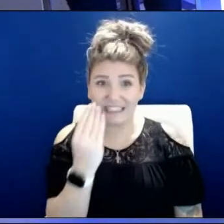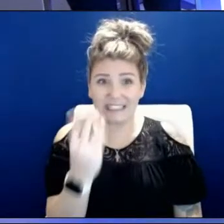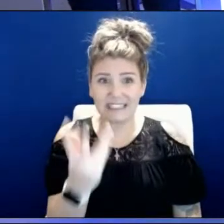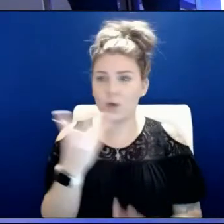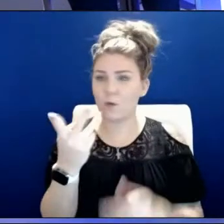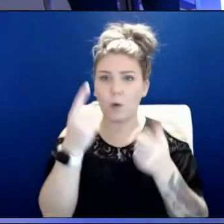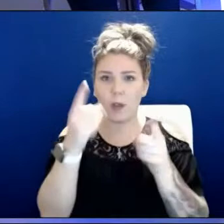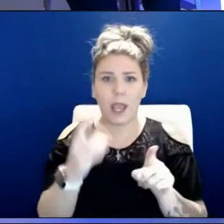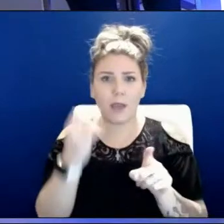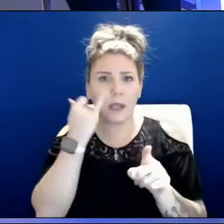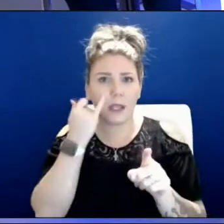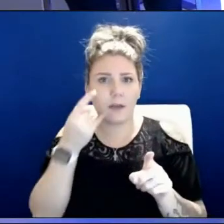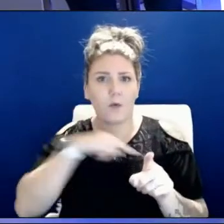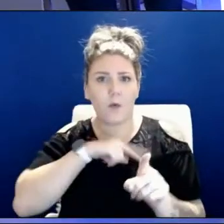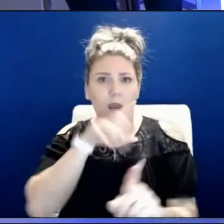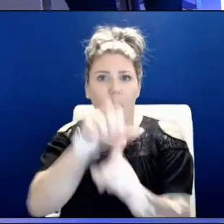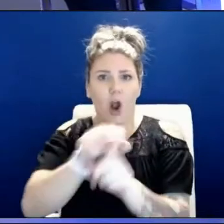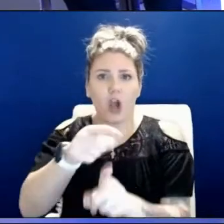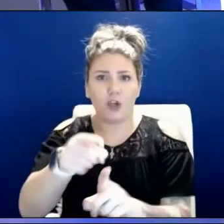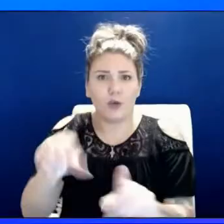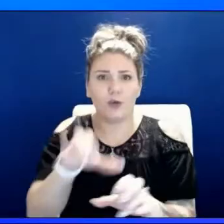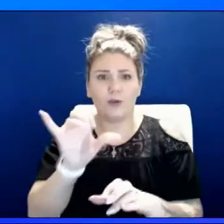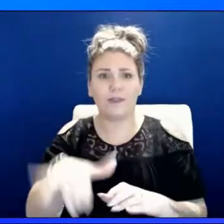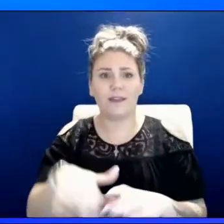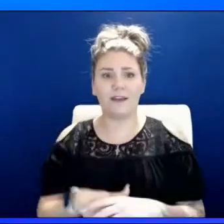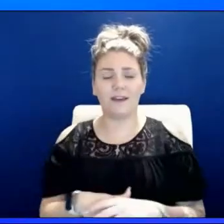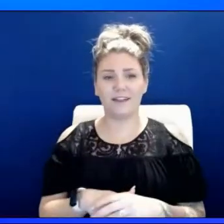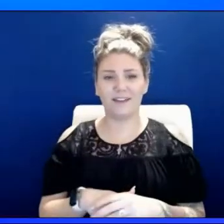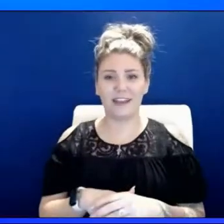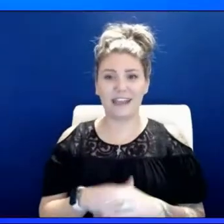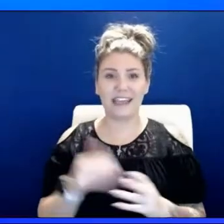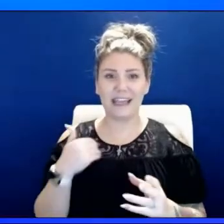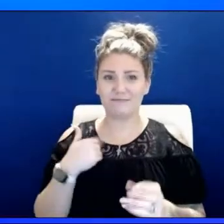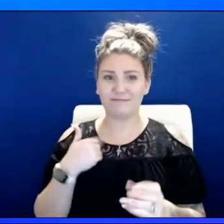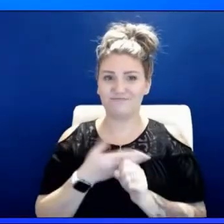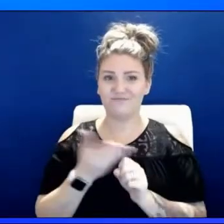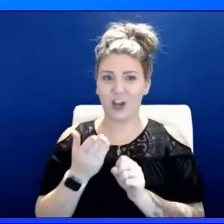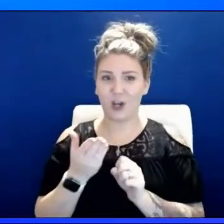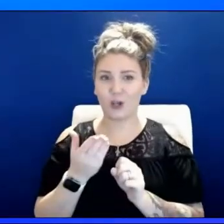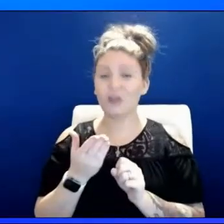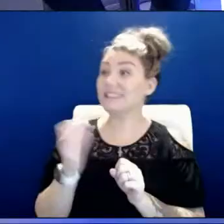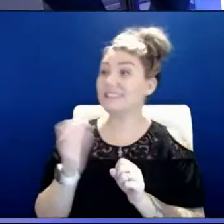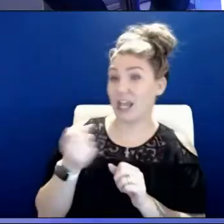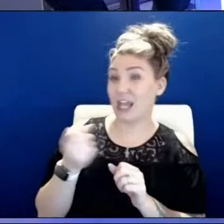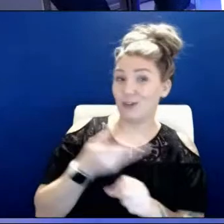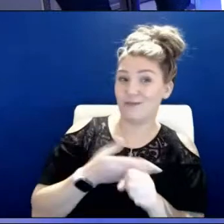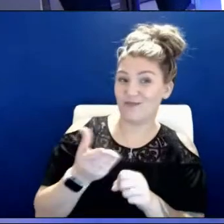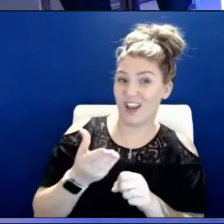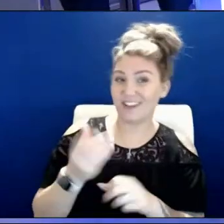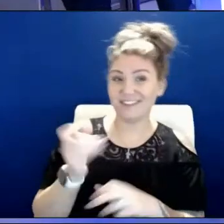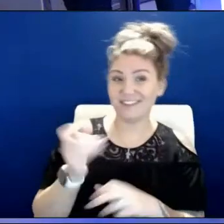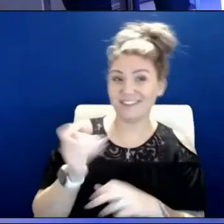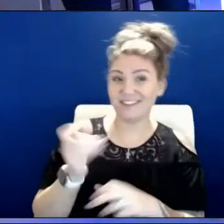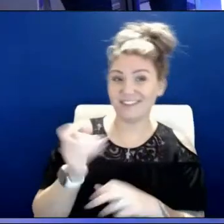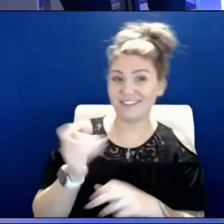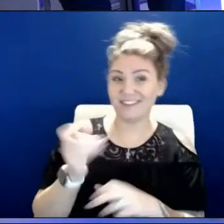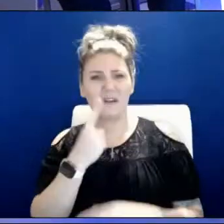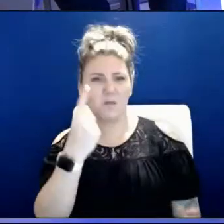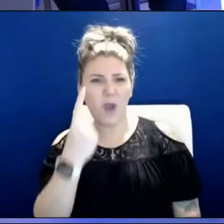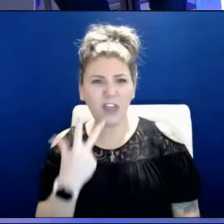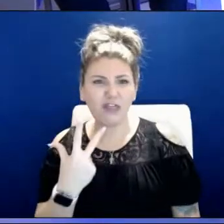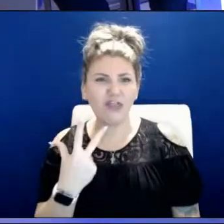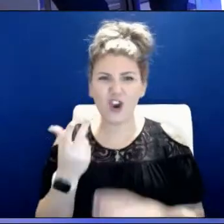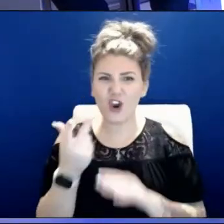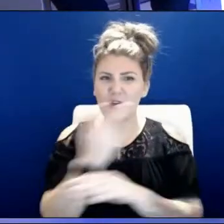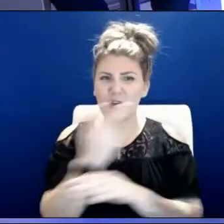we caught you falsifying data? Well, I'd probably lose my job. Yes, you would. But I mean, 1/3 of patients were dead when they were recruited